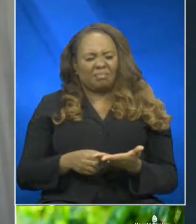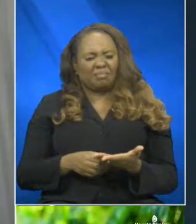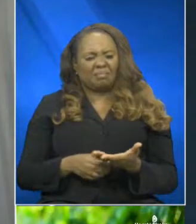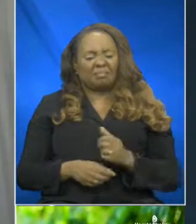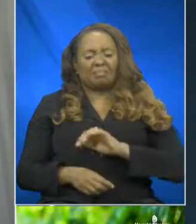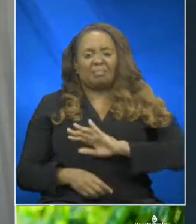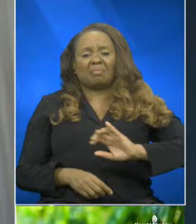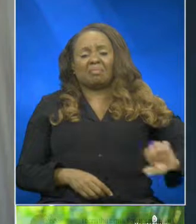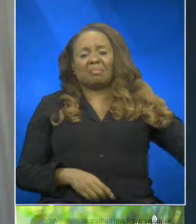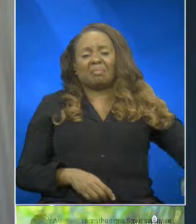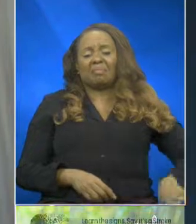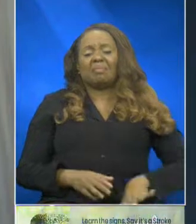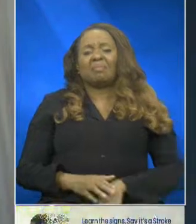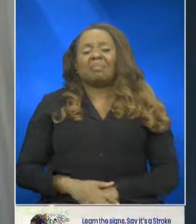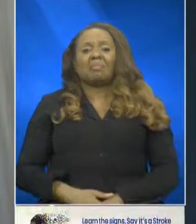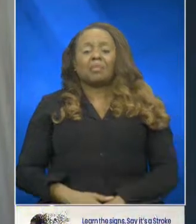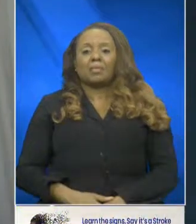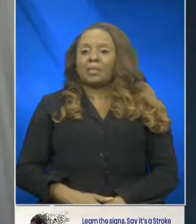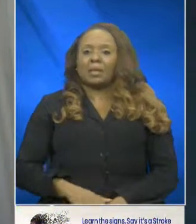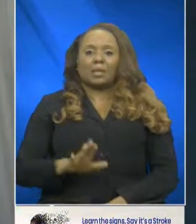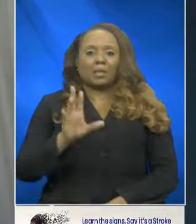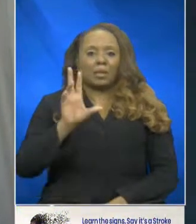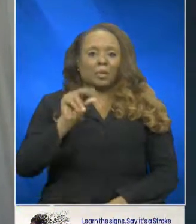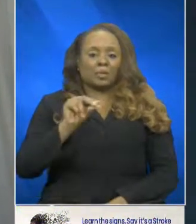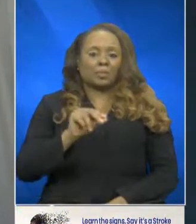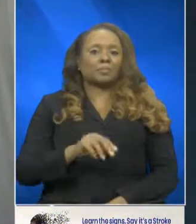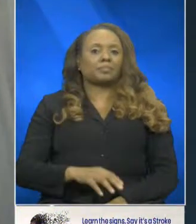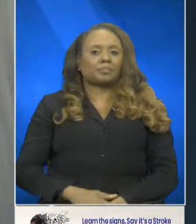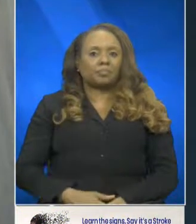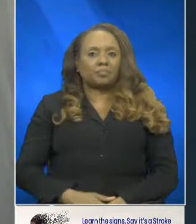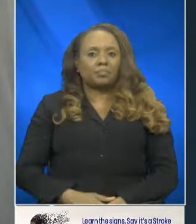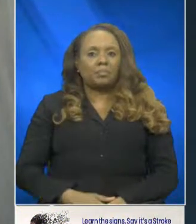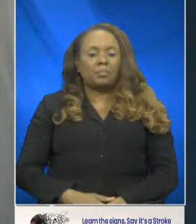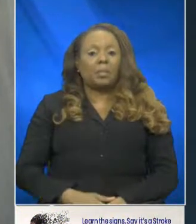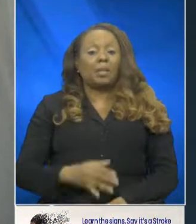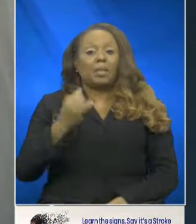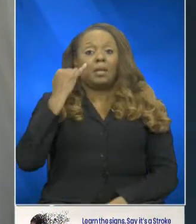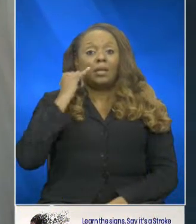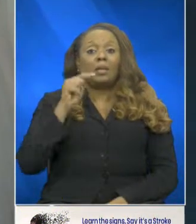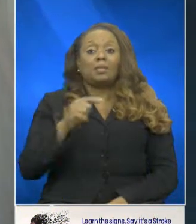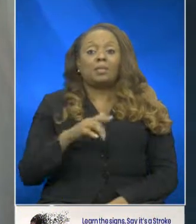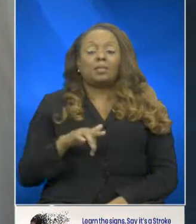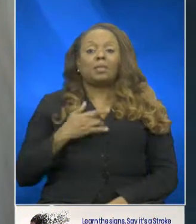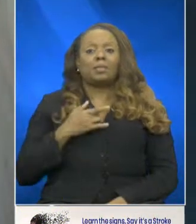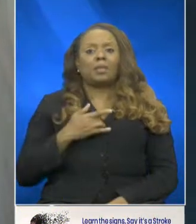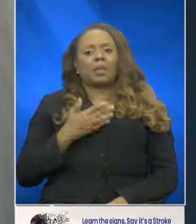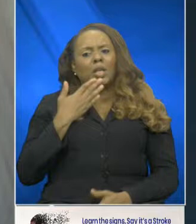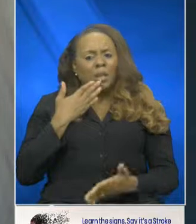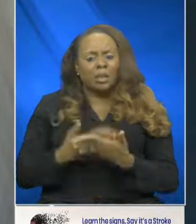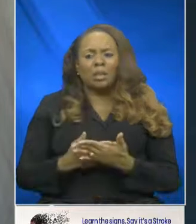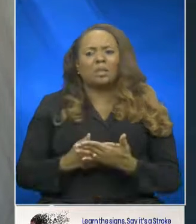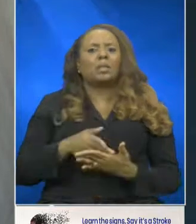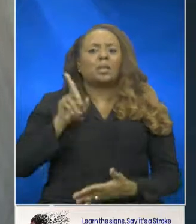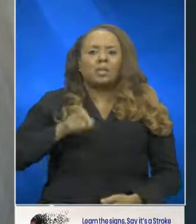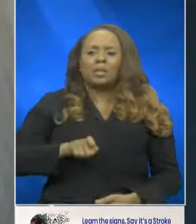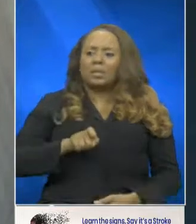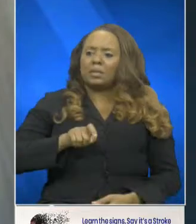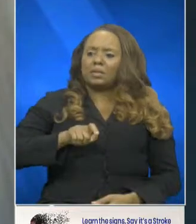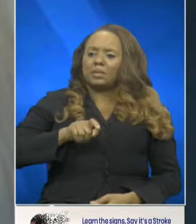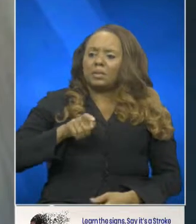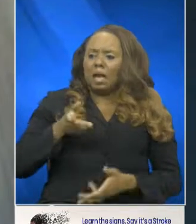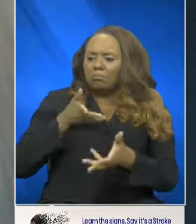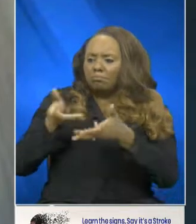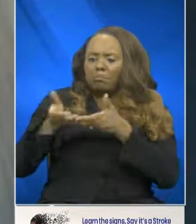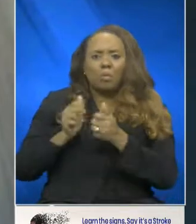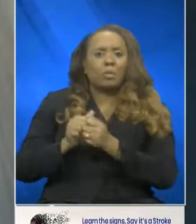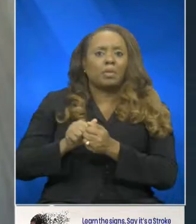you must go to your physician and ask a question. And a case in point, a lot of those medications,